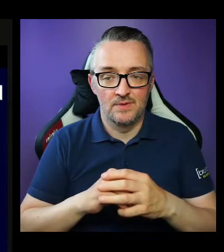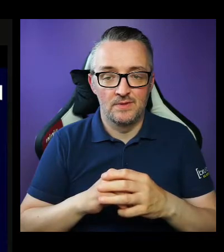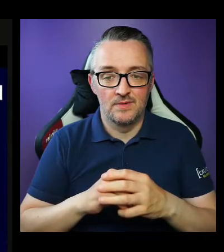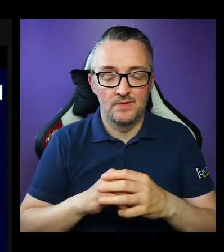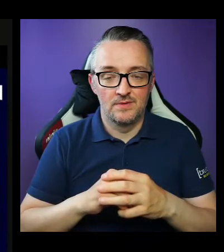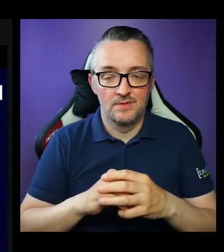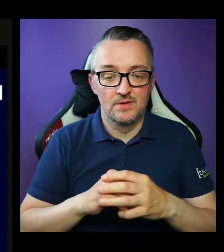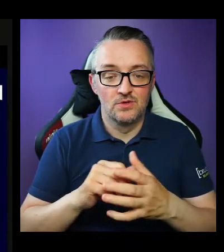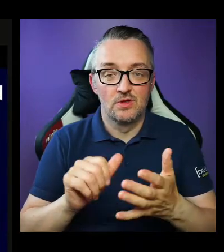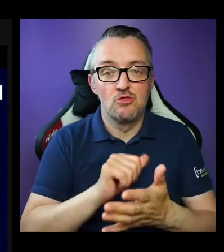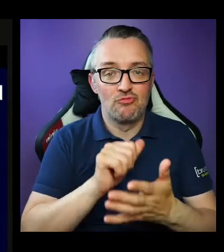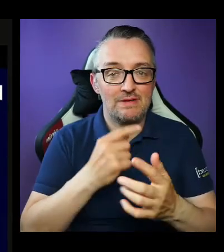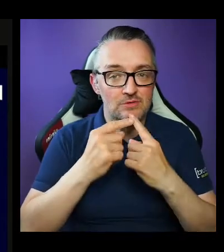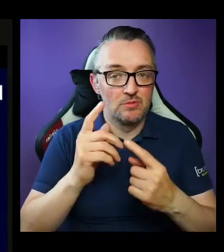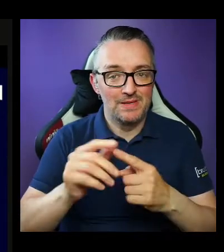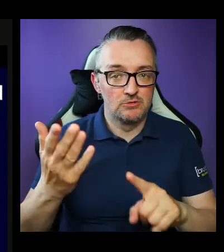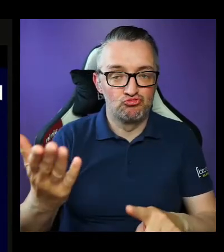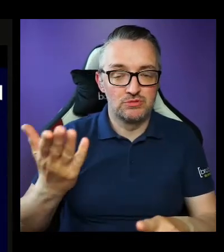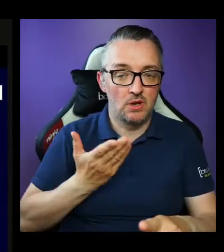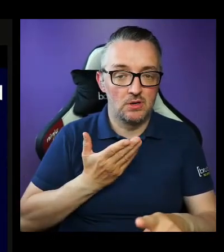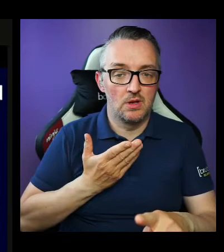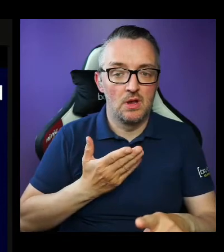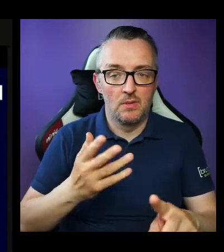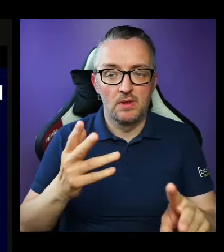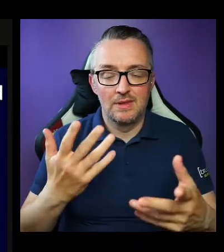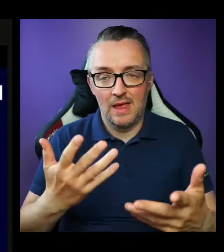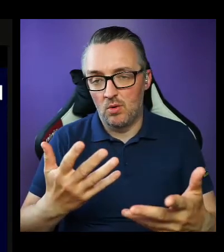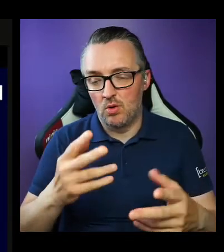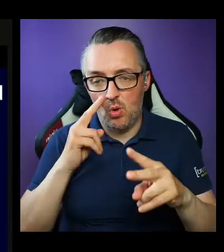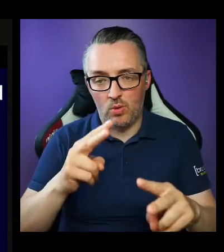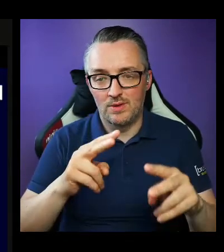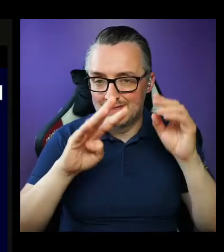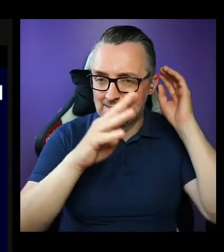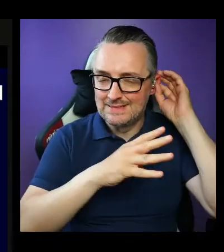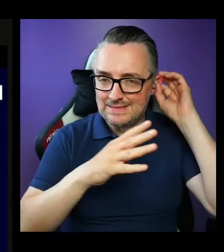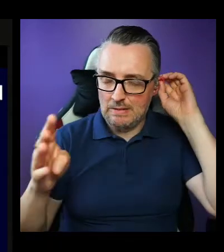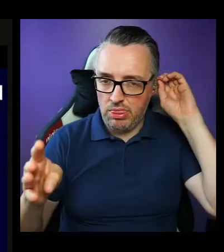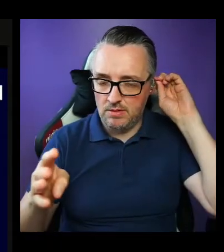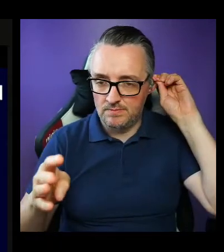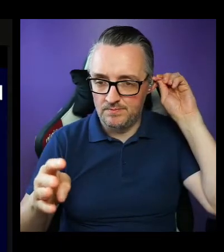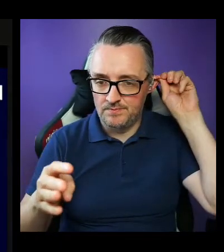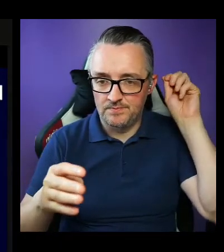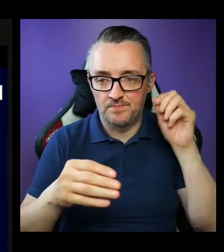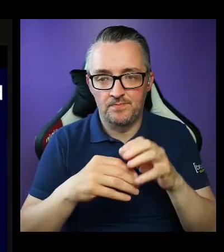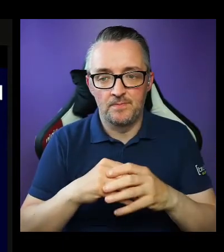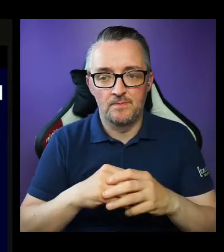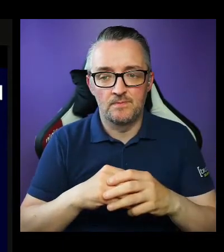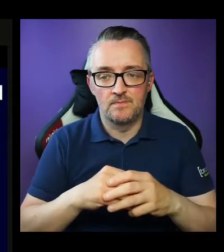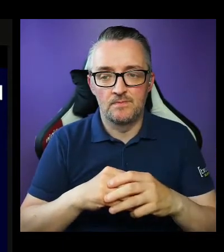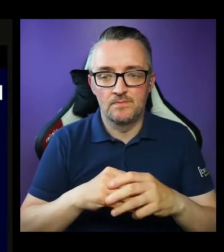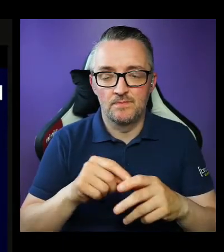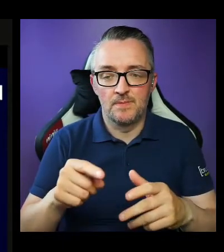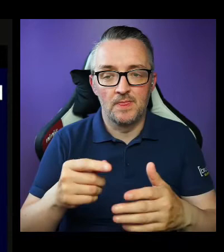was returned. But now looking at the table and the structure that we have and the